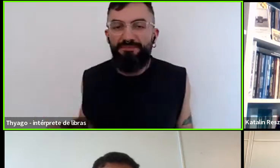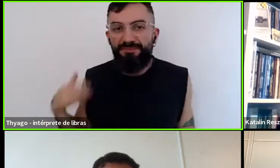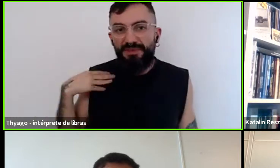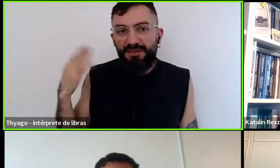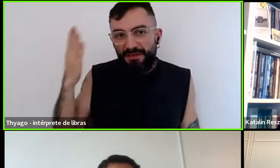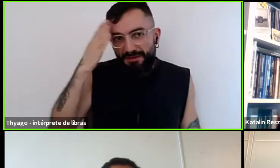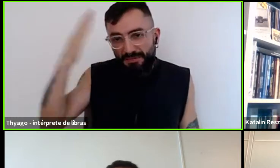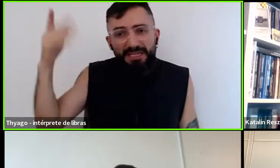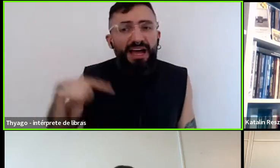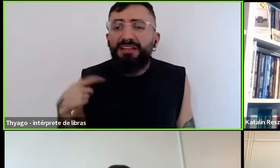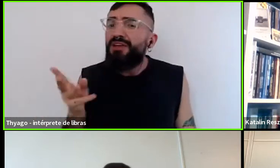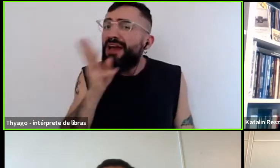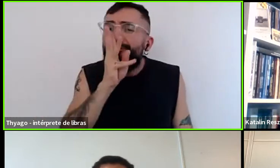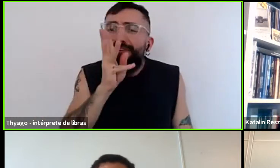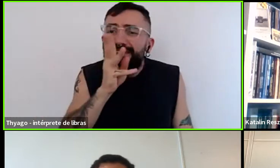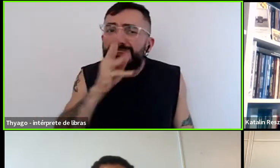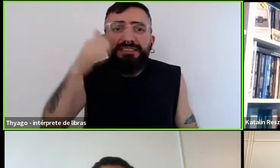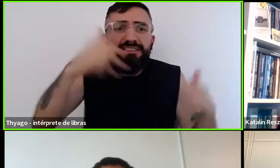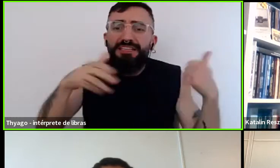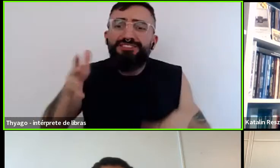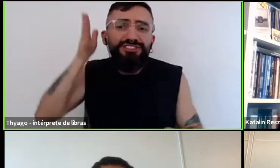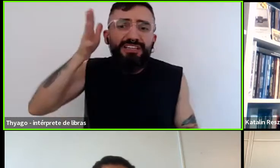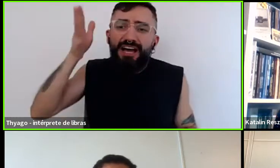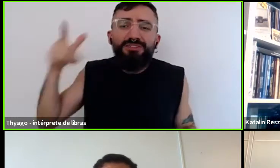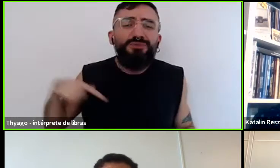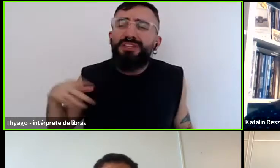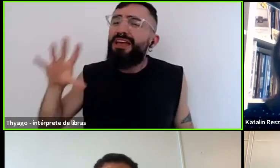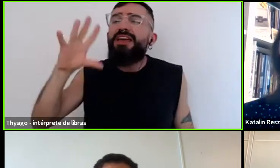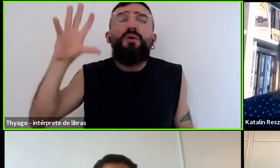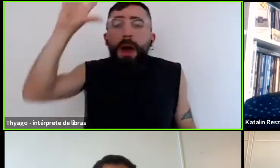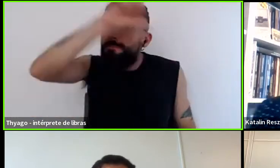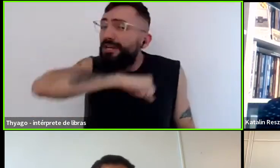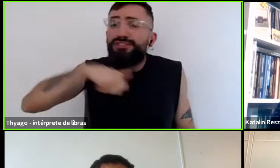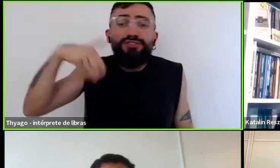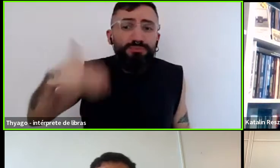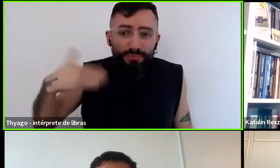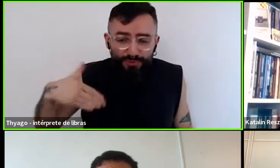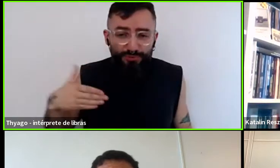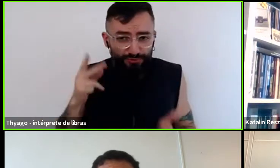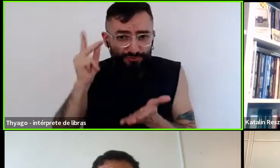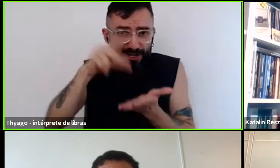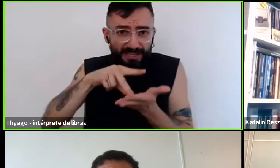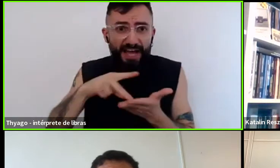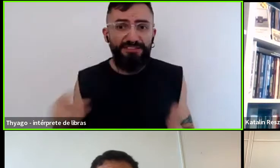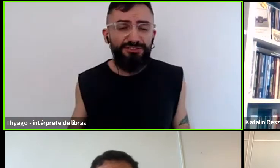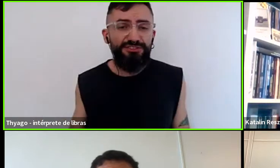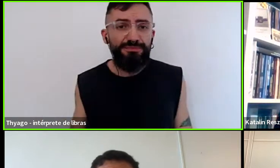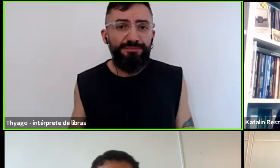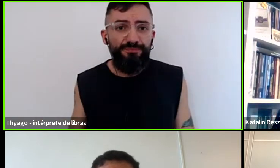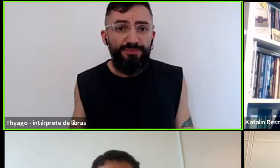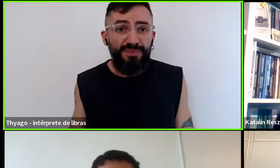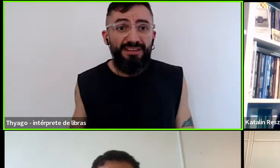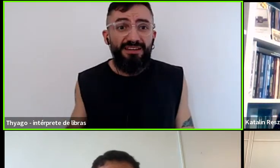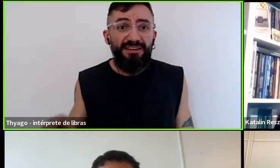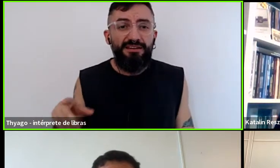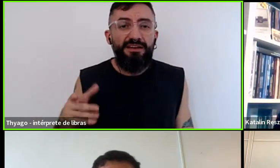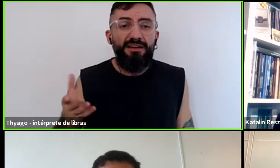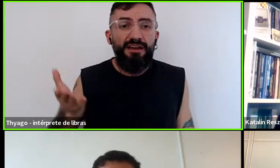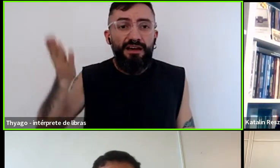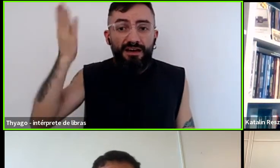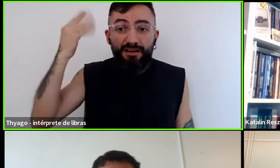was a fascinating lecture. I learned a lot, indeed. And before